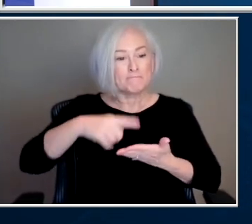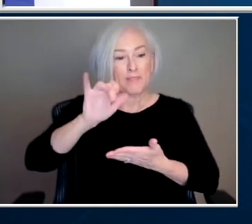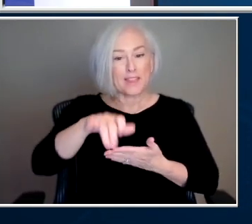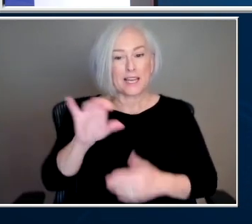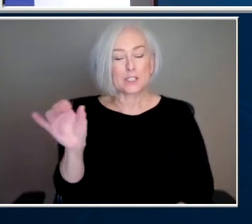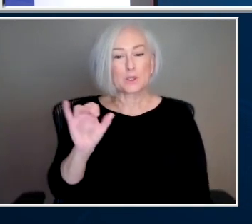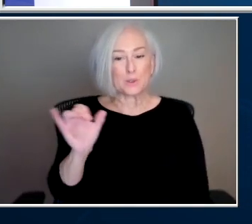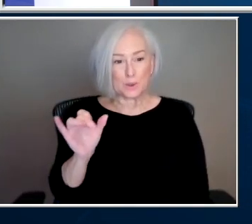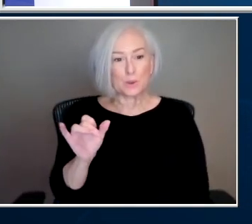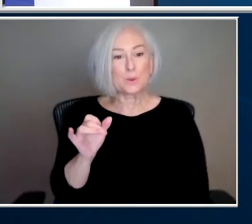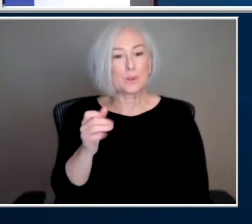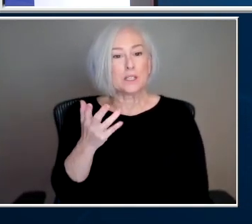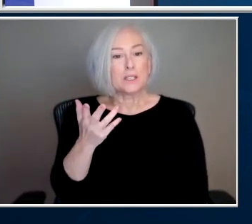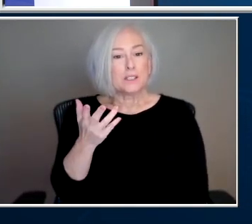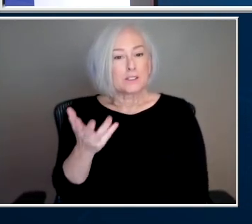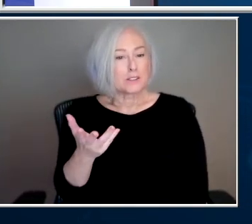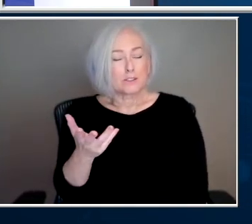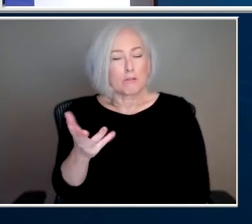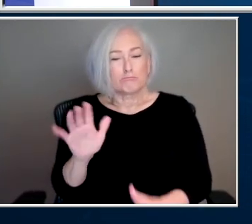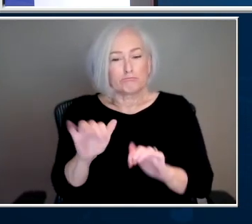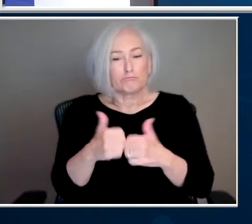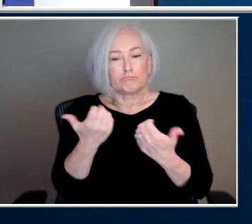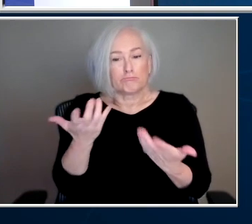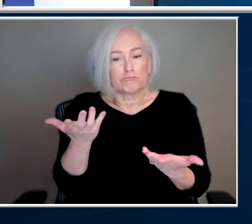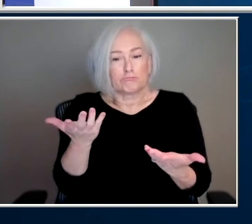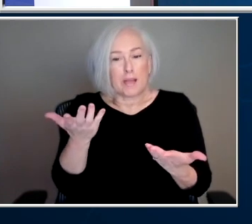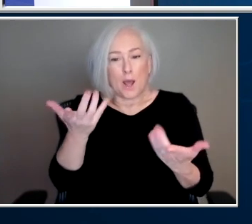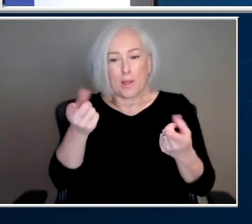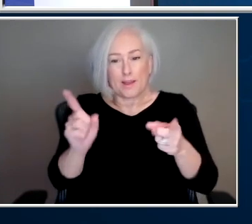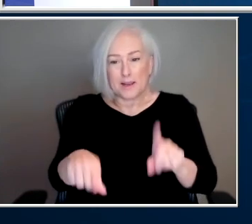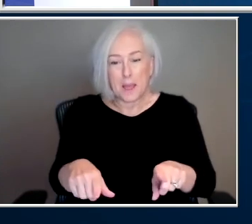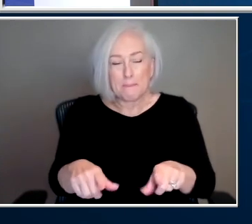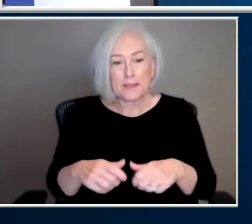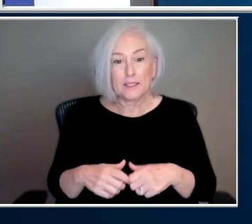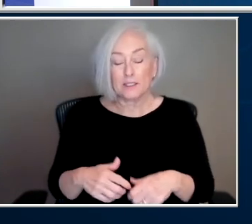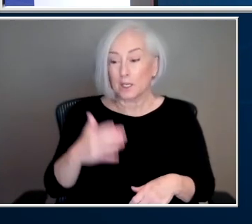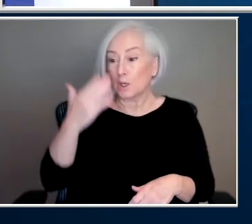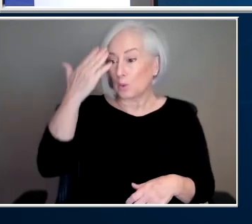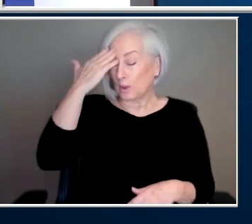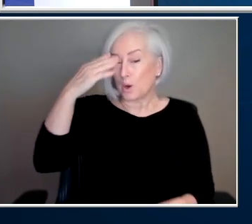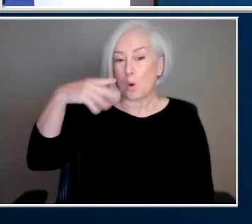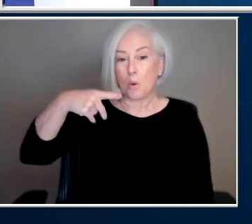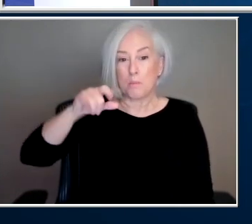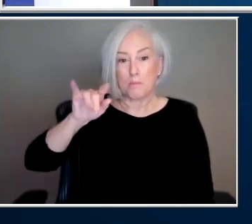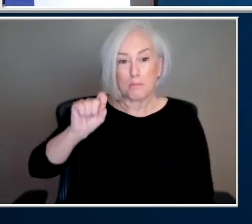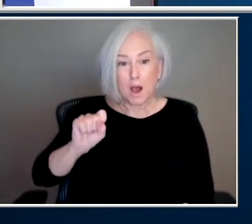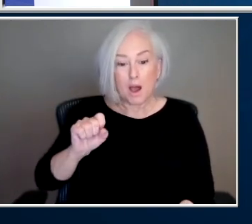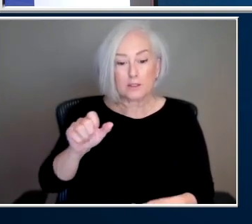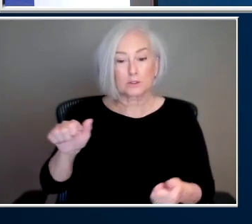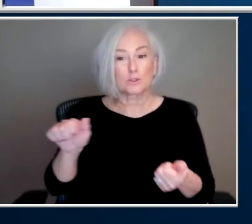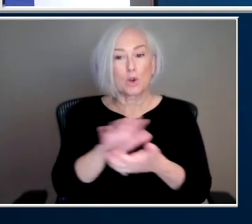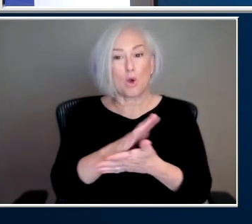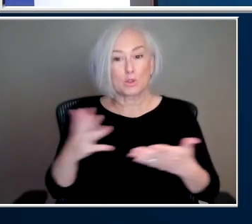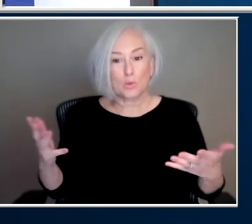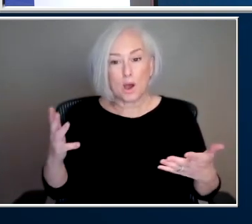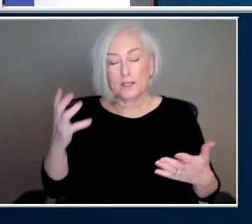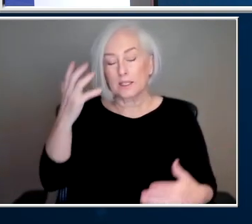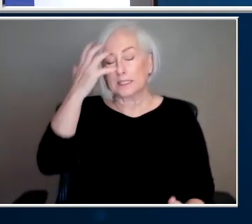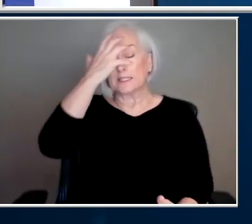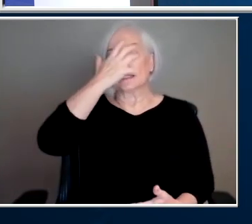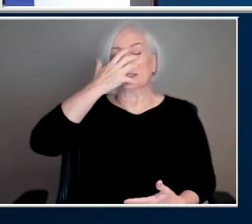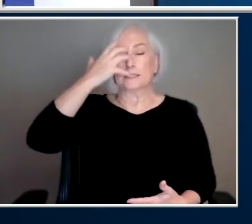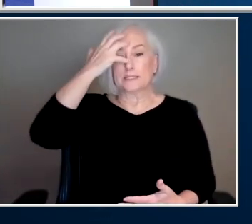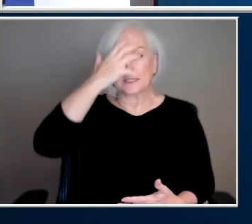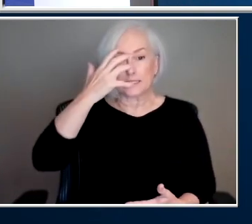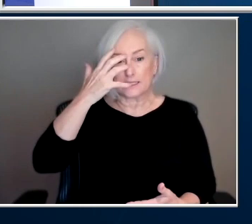clarity onto how that can possibly happen. We know POTS can cause dizziness, a racing heart, fainting, especially when you're moving around